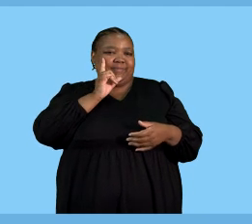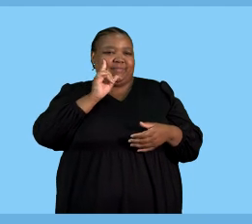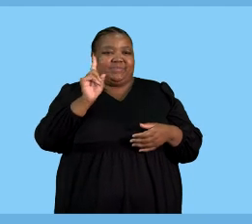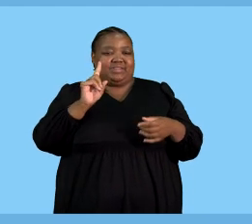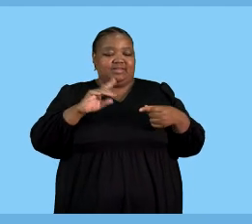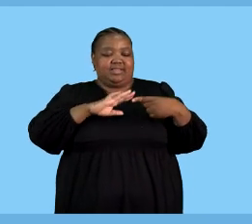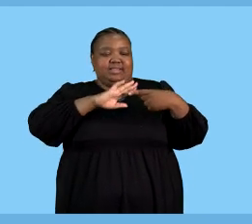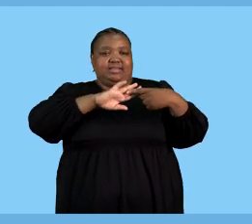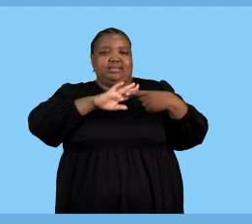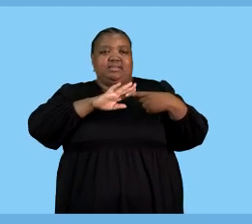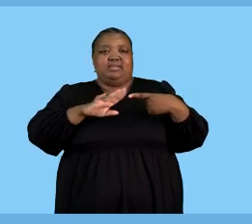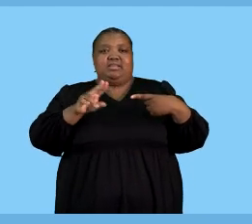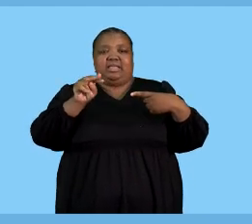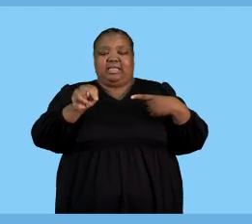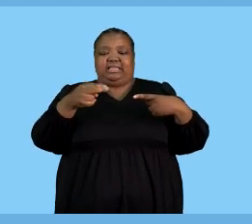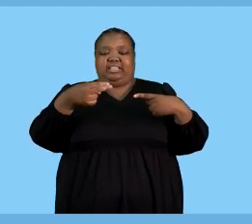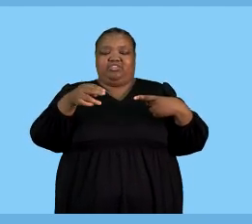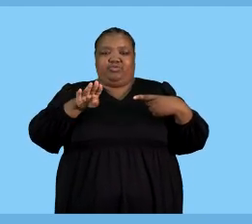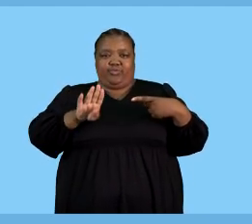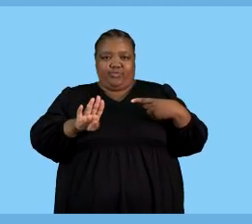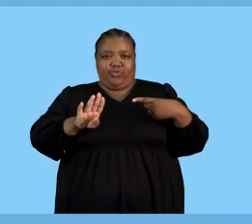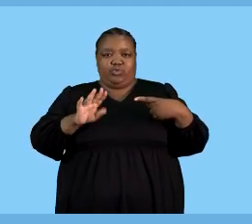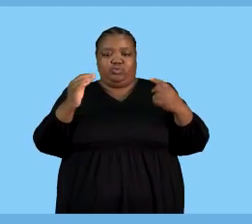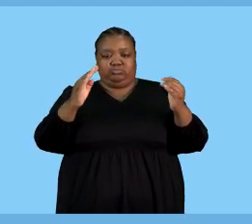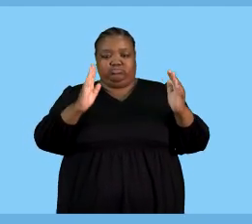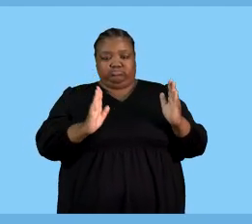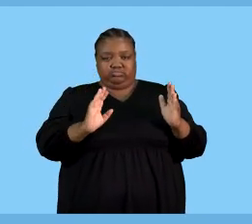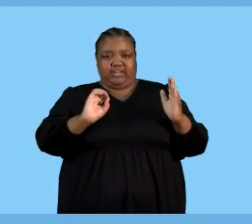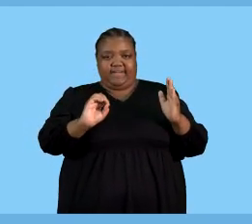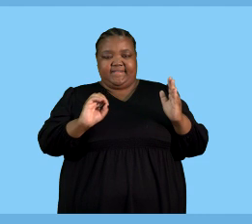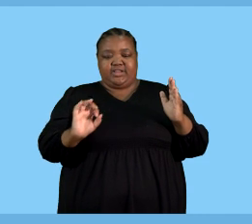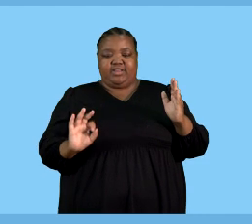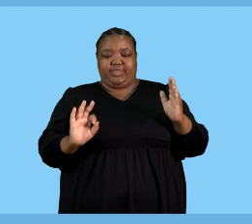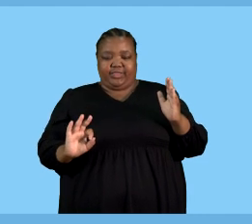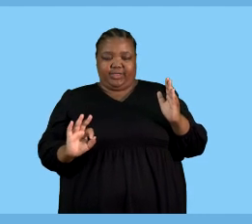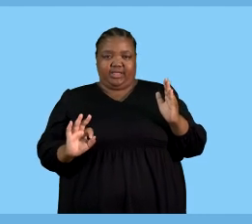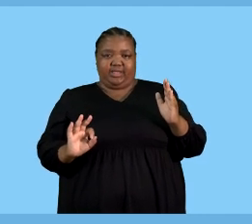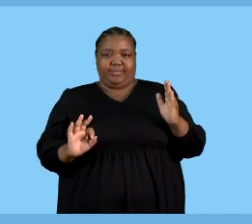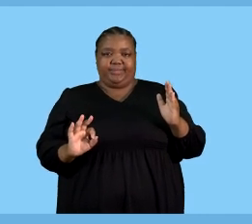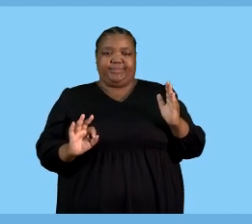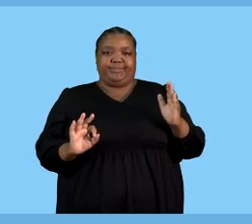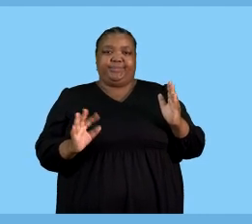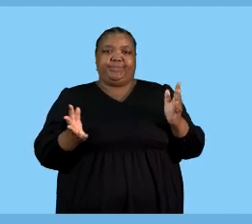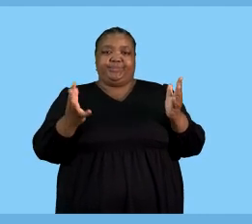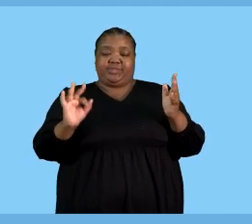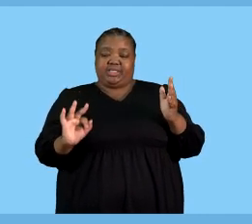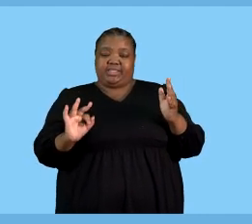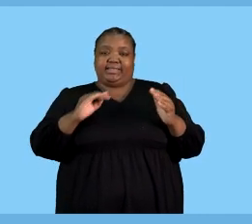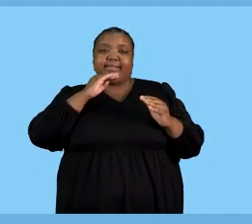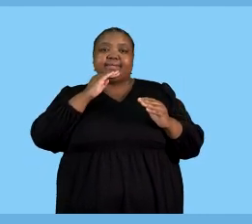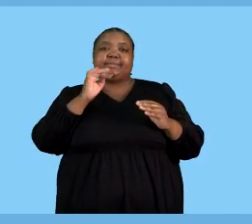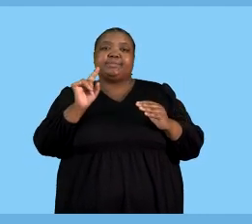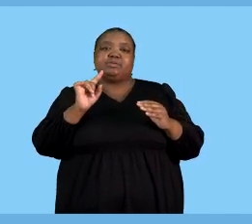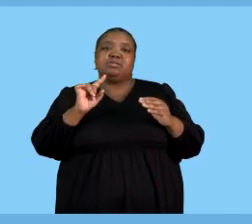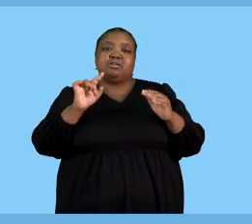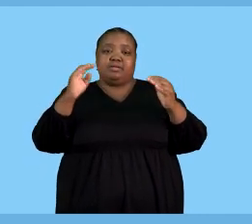So we're seeing that we have the first part, NH4, and then there's a bracket there, the 3, the subscript 3. So